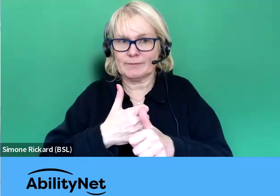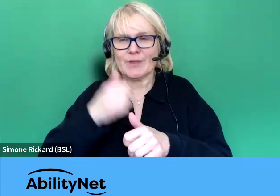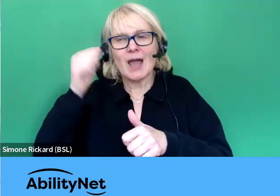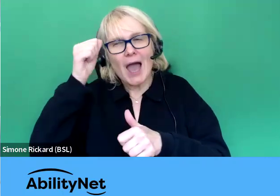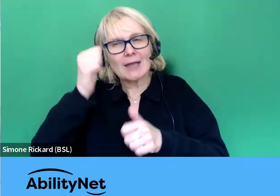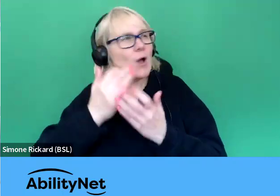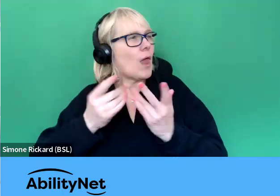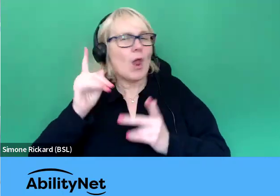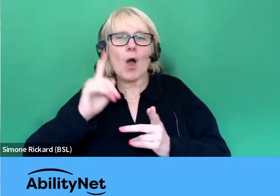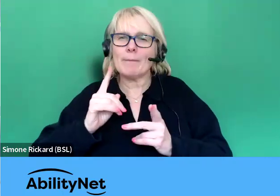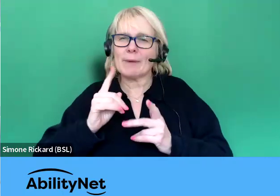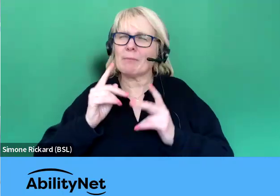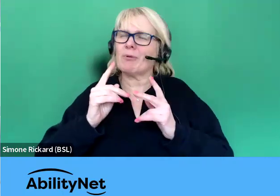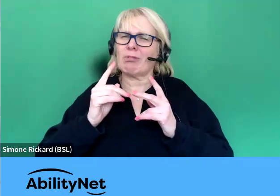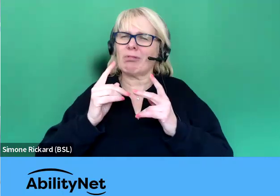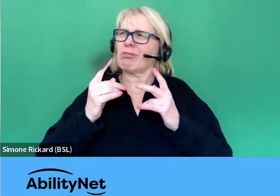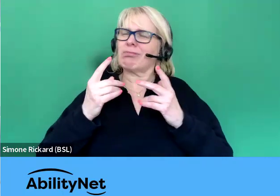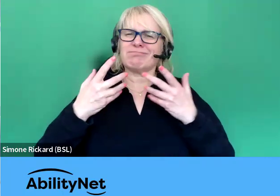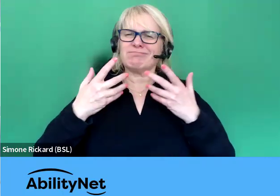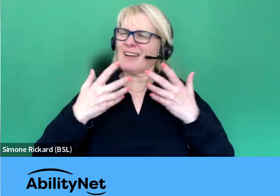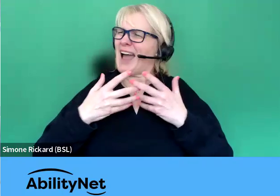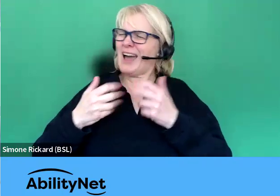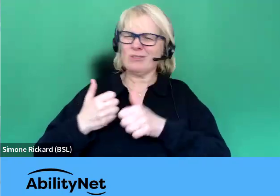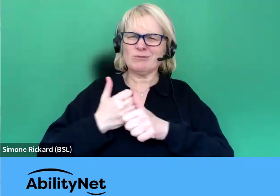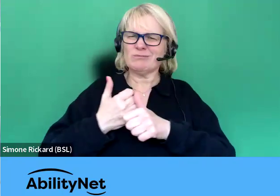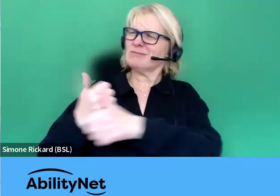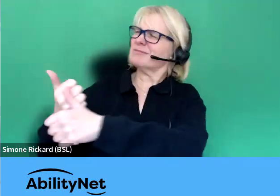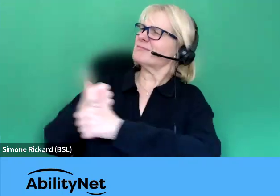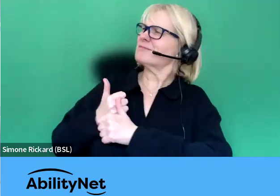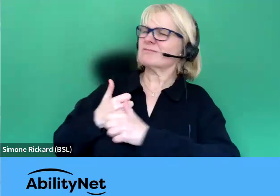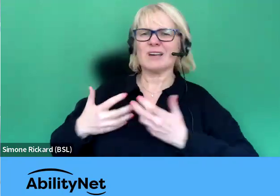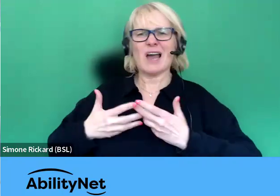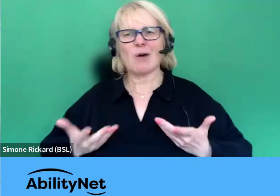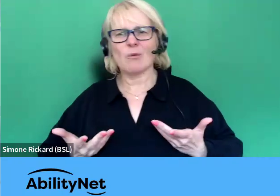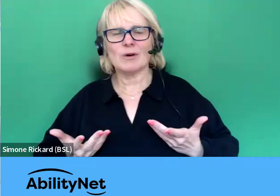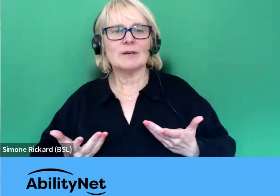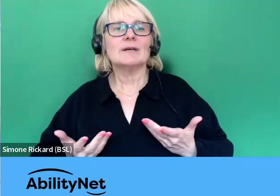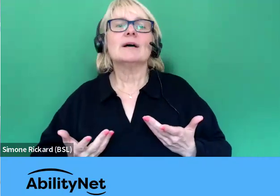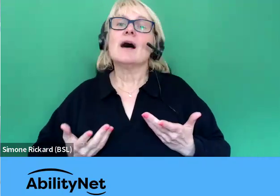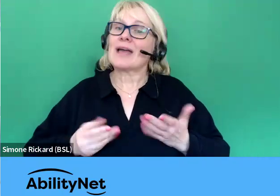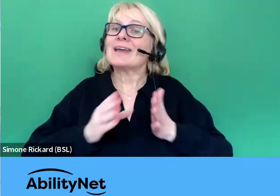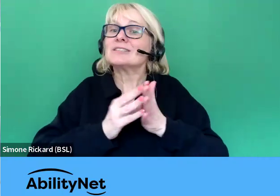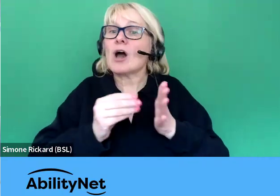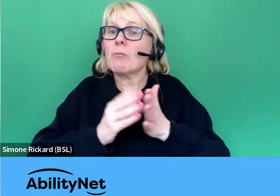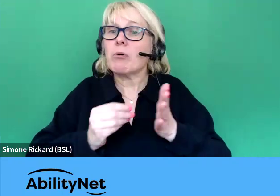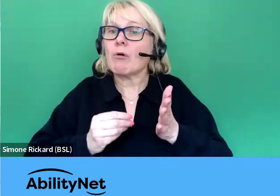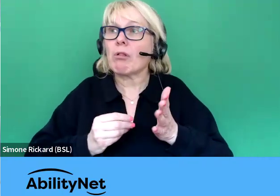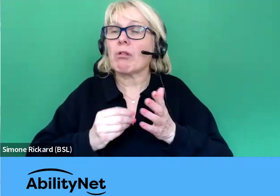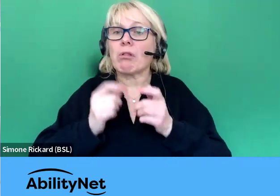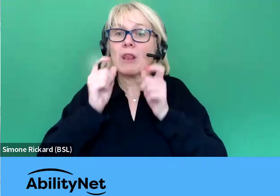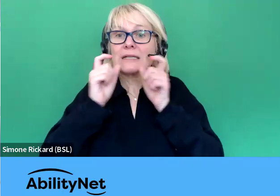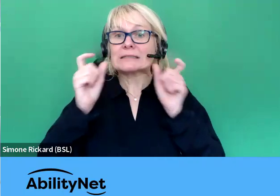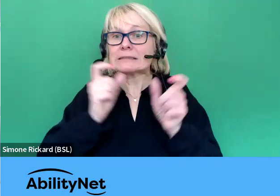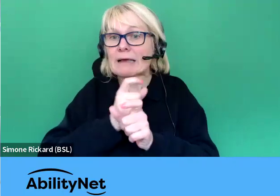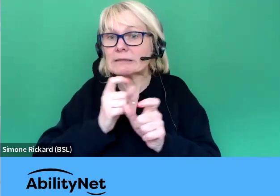trouble visualizing how a support worker could help them, so I'll give you some examples. Let's say that you have dyslexia and